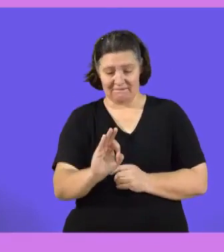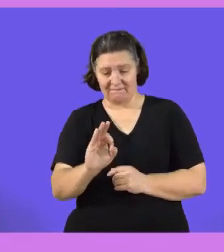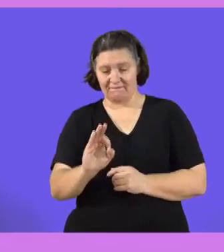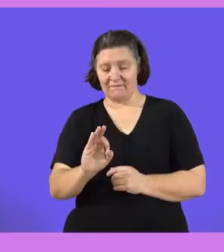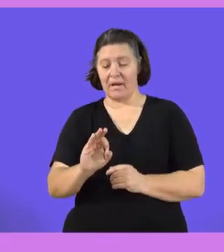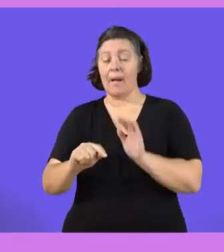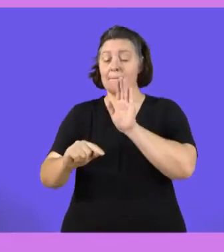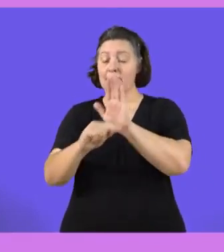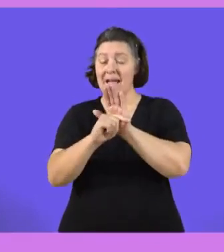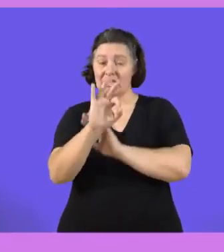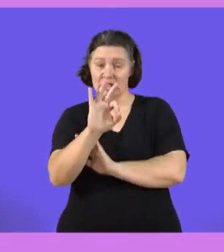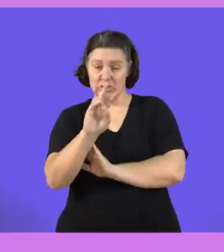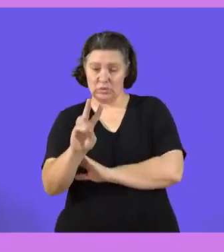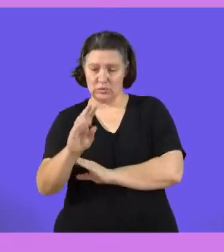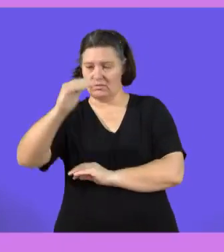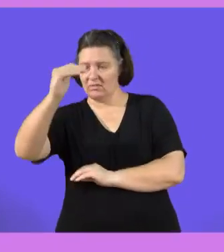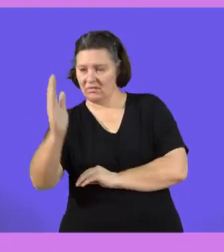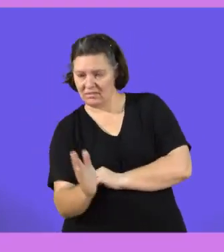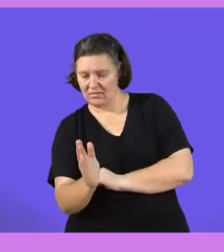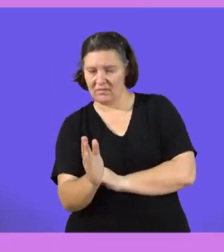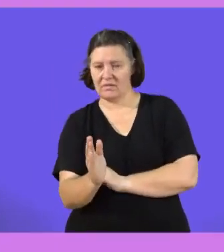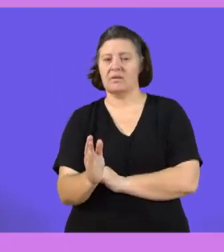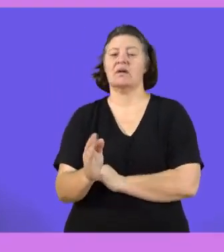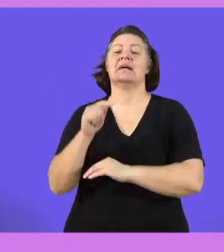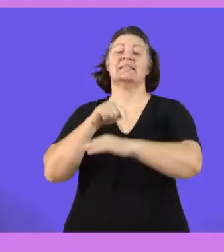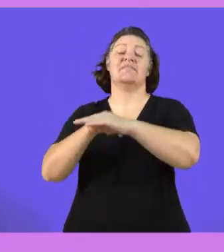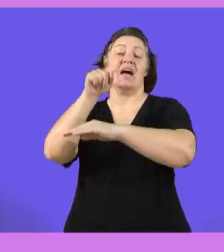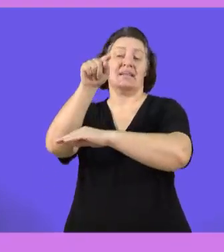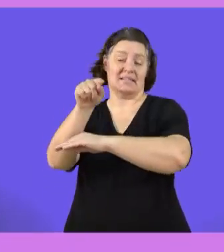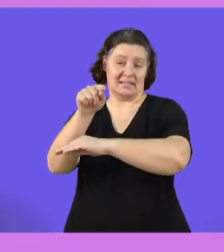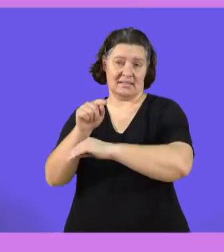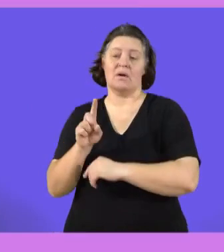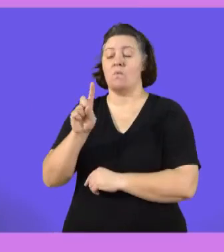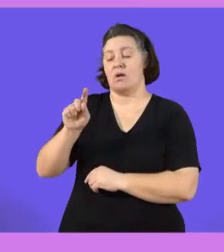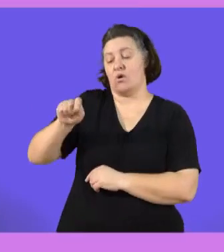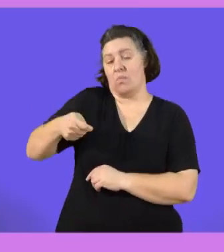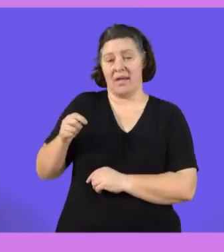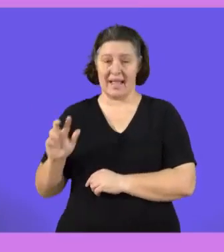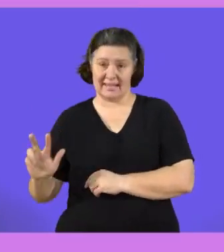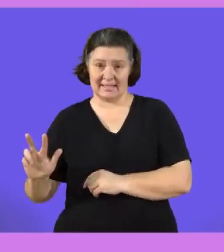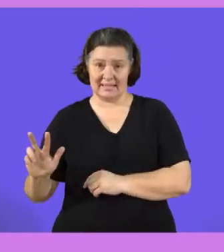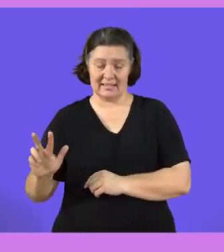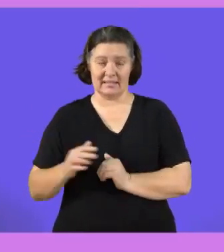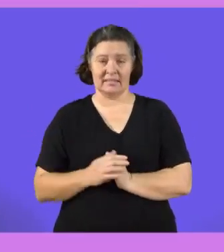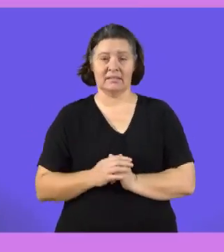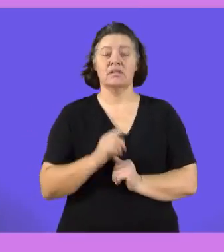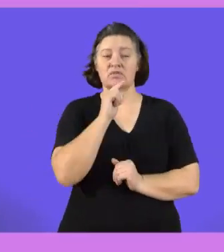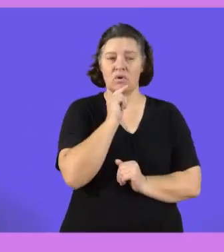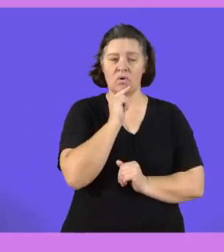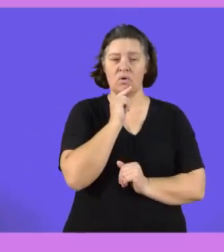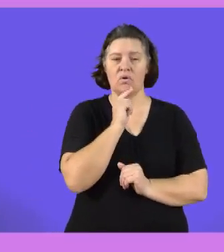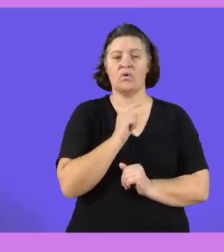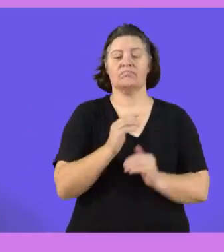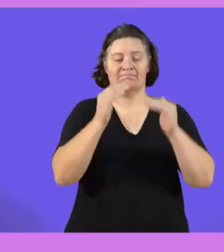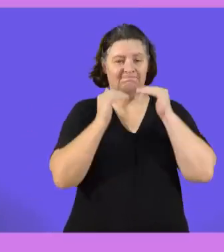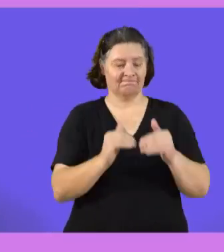Fahrenheit minus 32, close bracket, divided by 1,8. Step 1, formula.